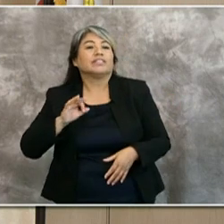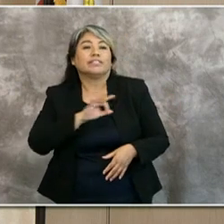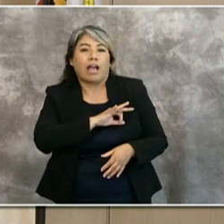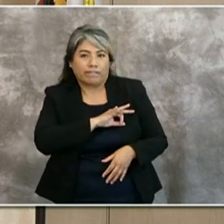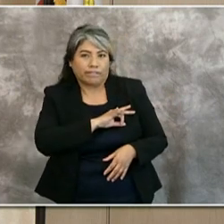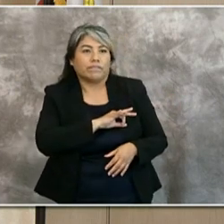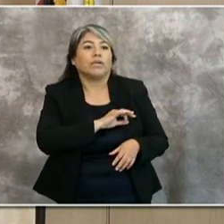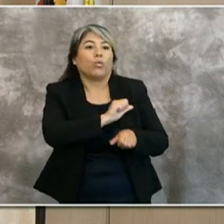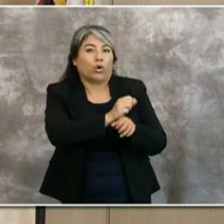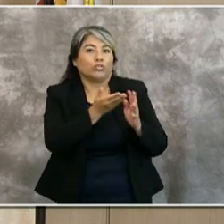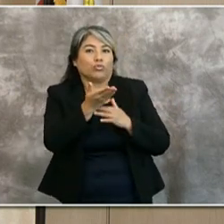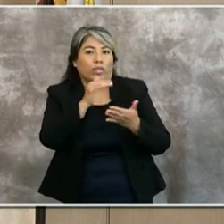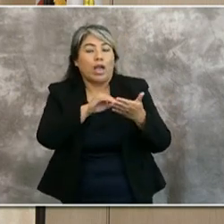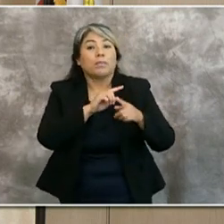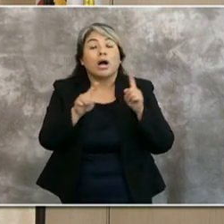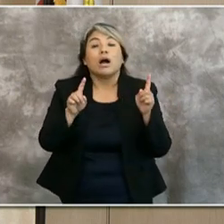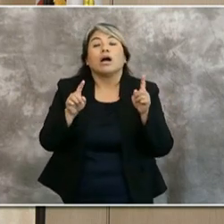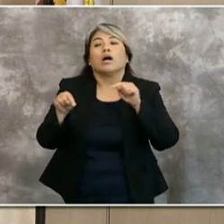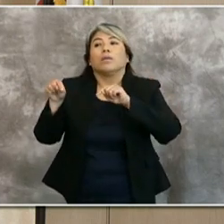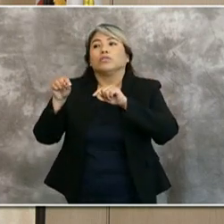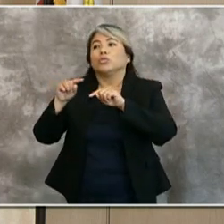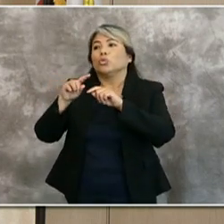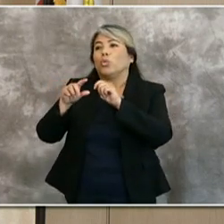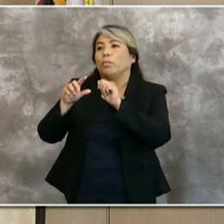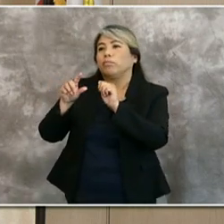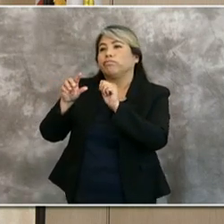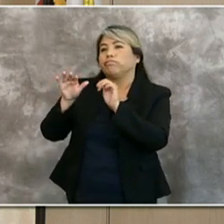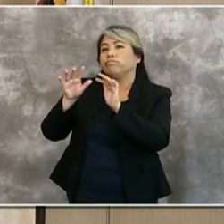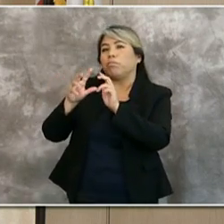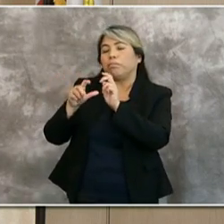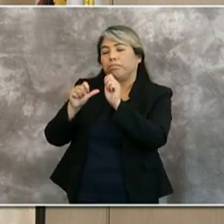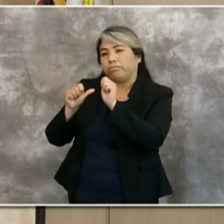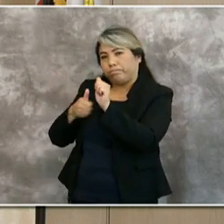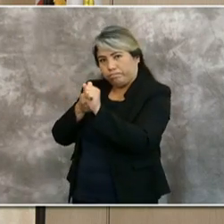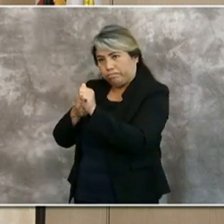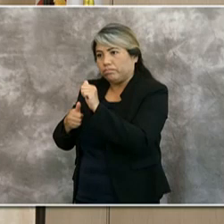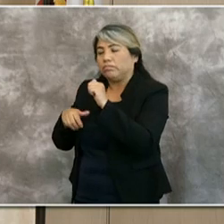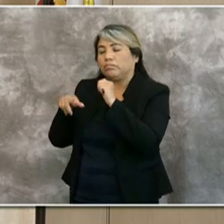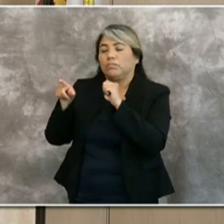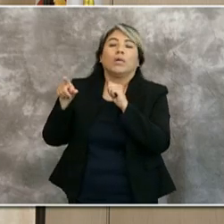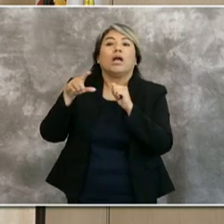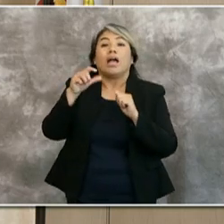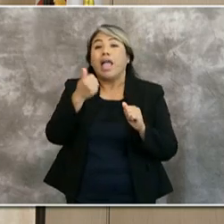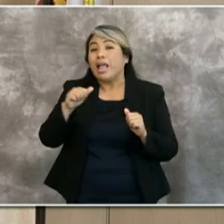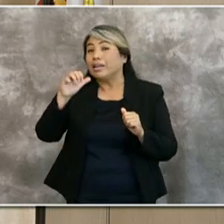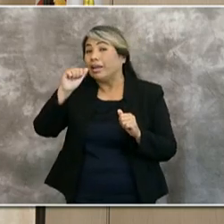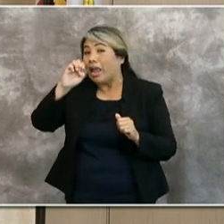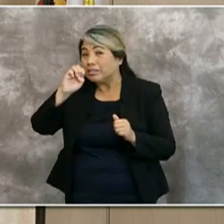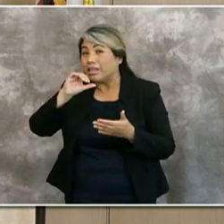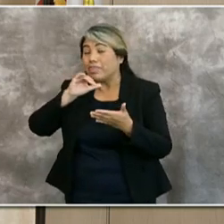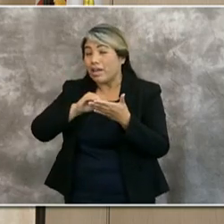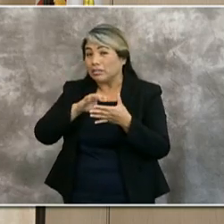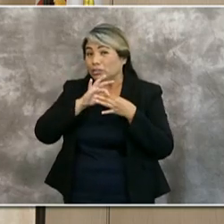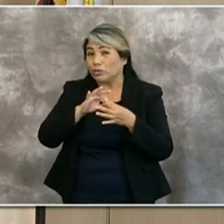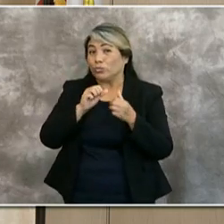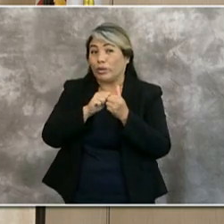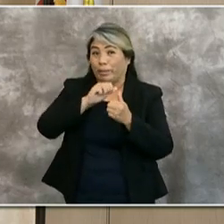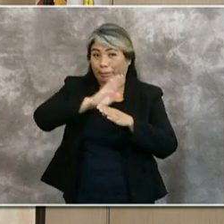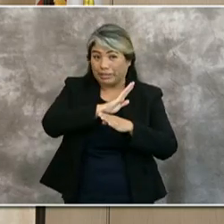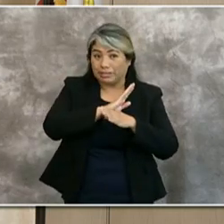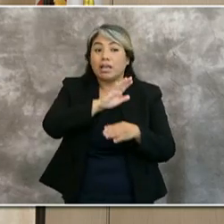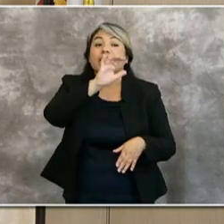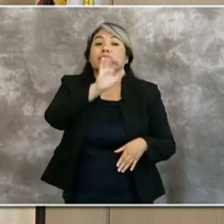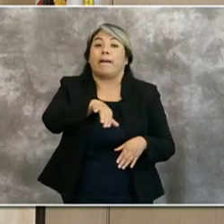So, but just even backing up there, any case that's associated with a business,